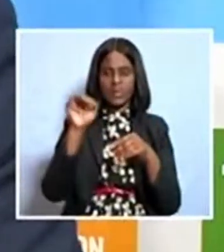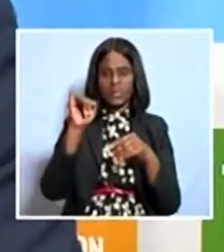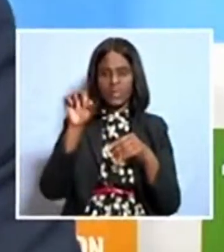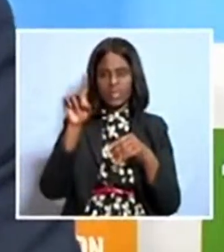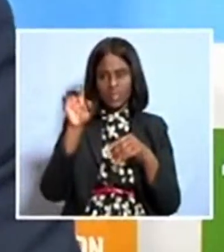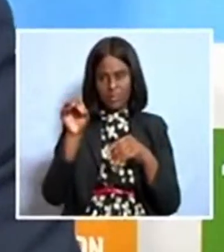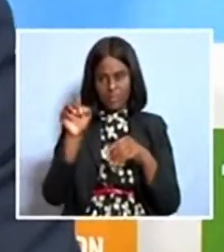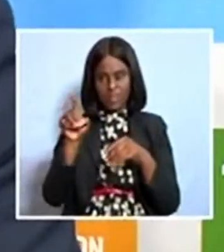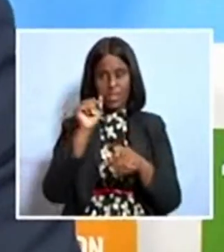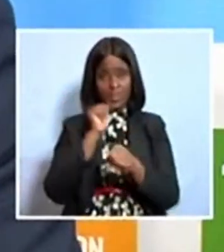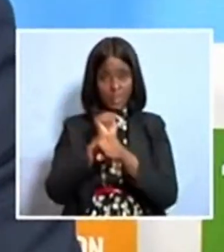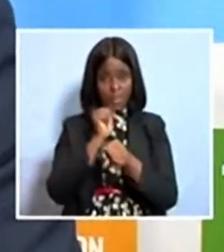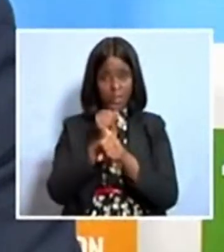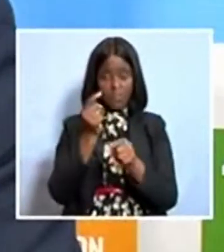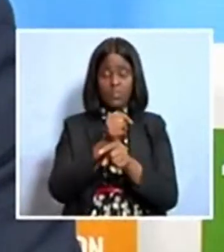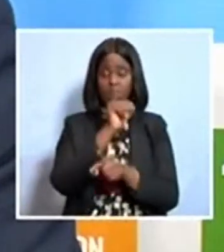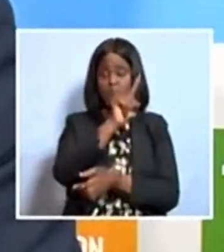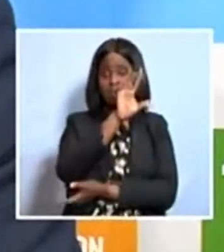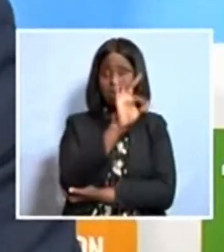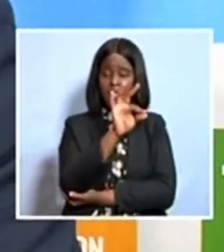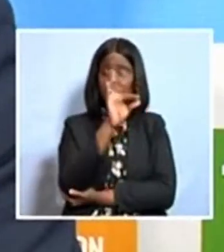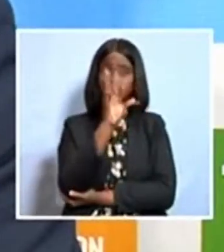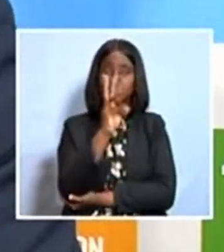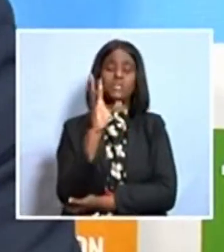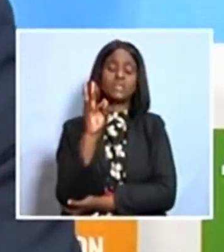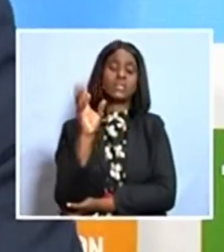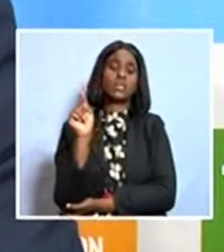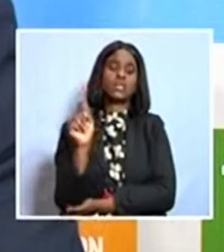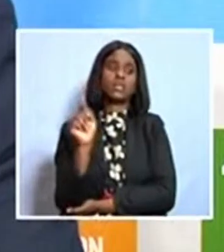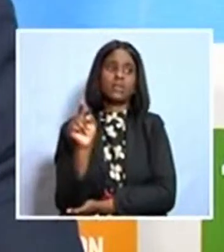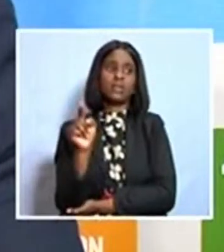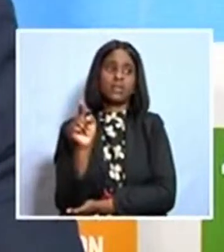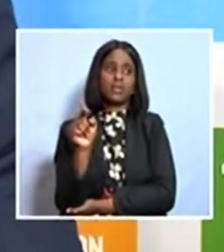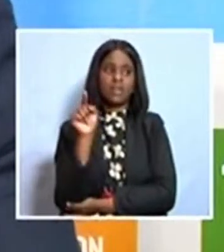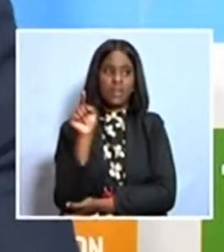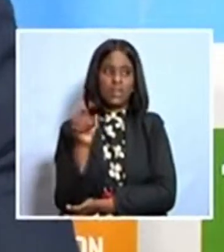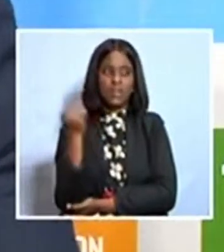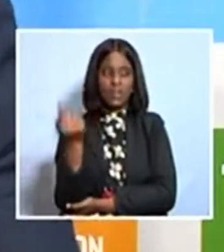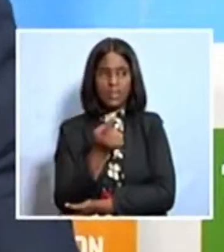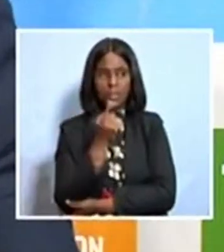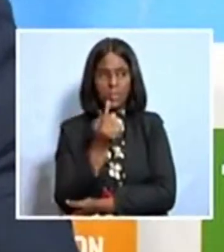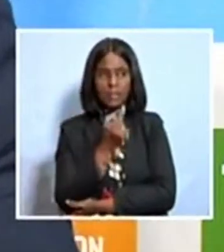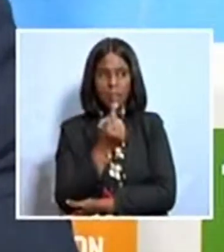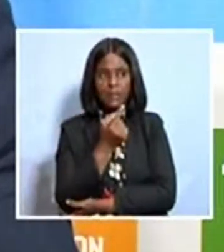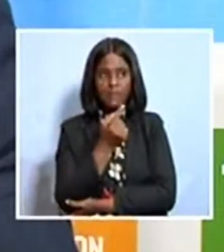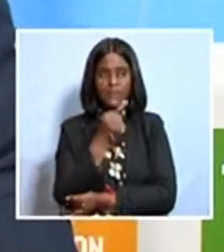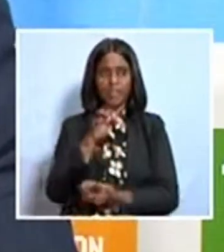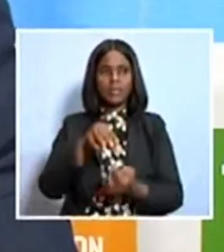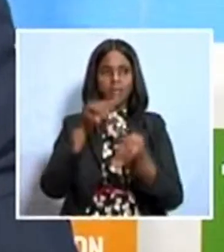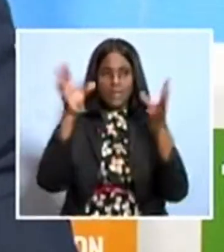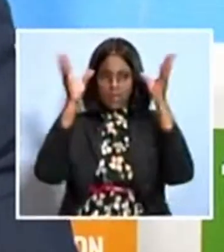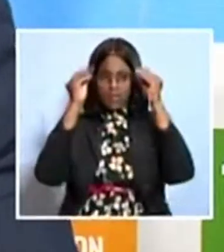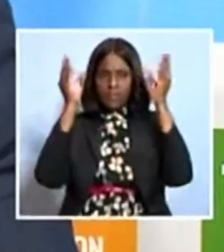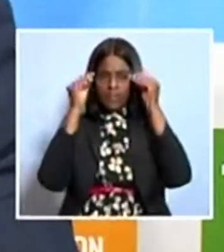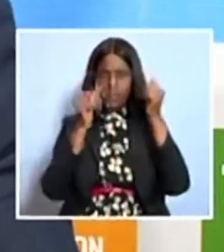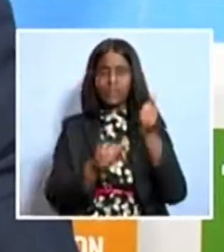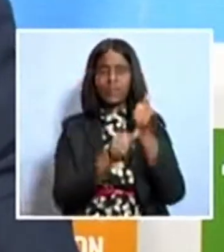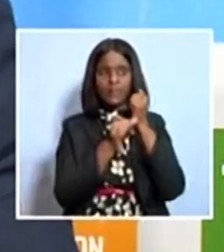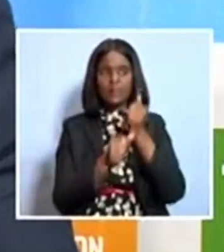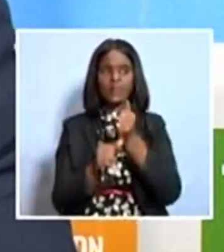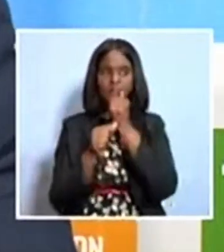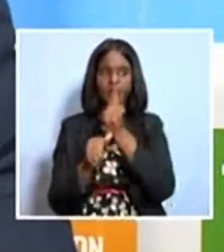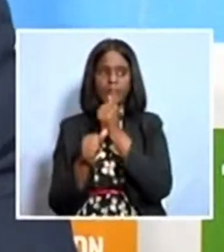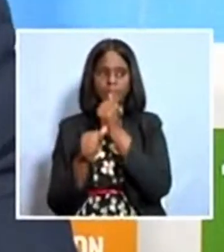1966, and it is basically a specialized agency that deals